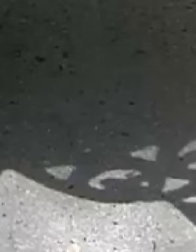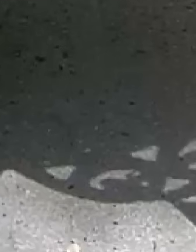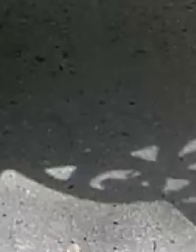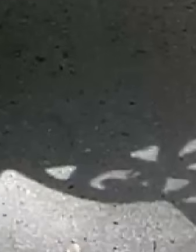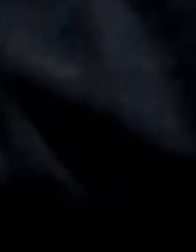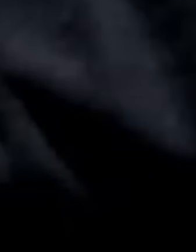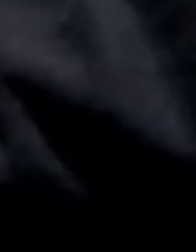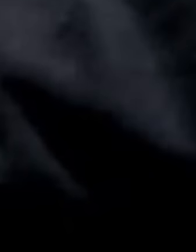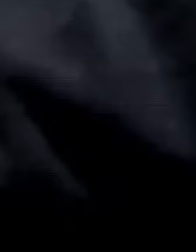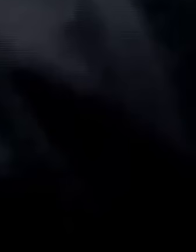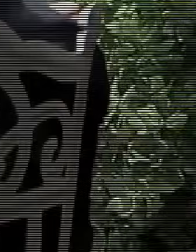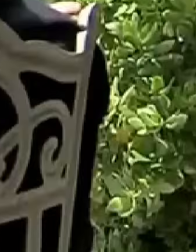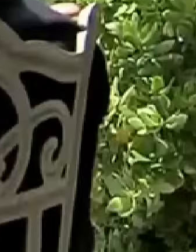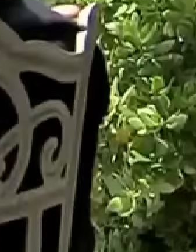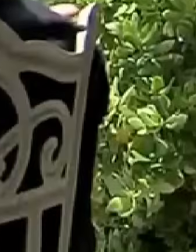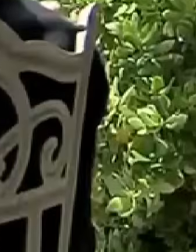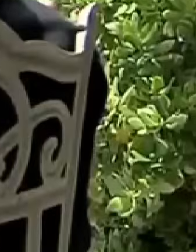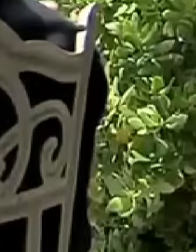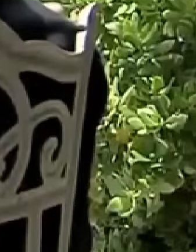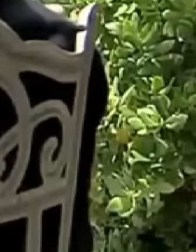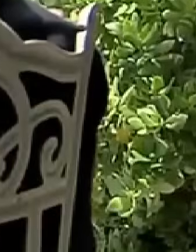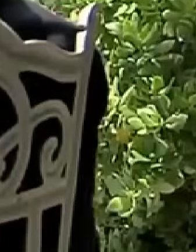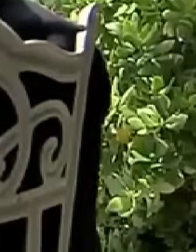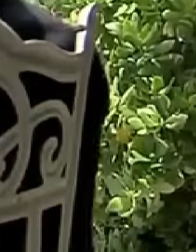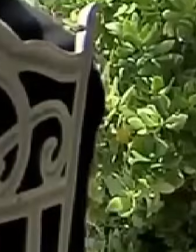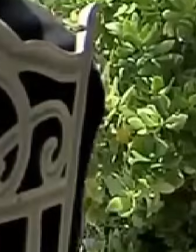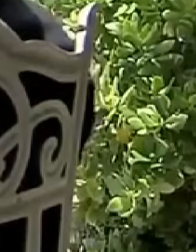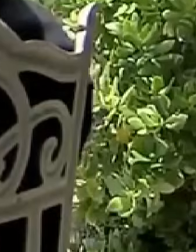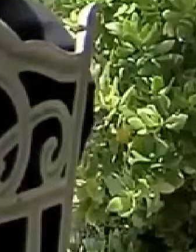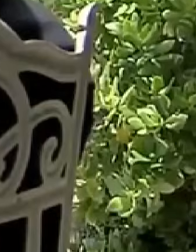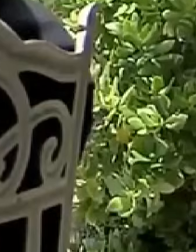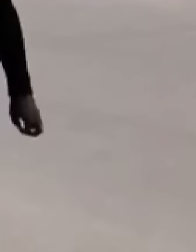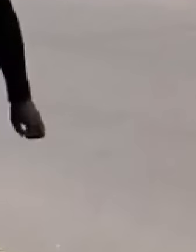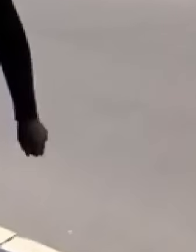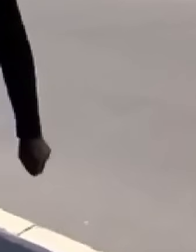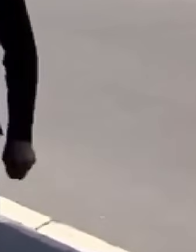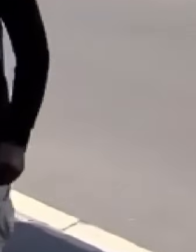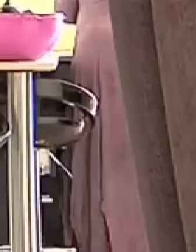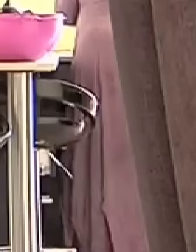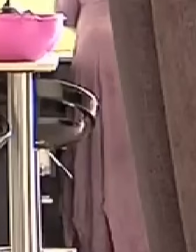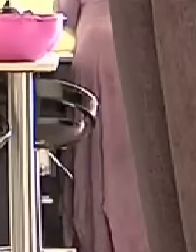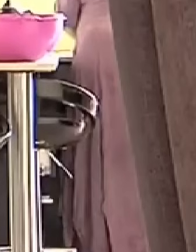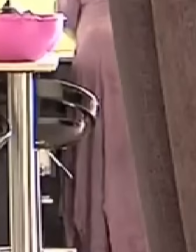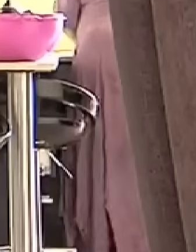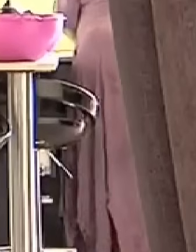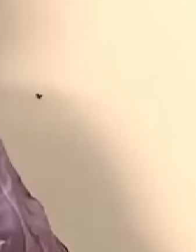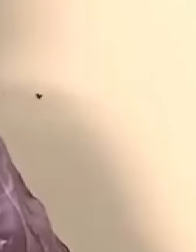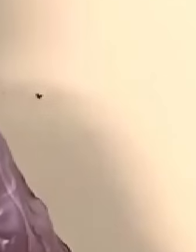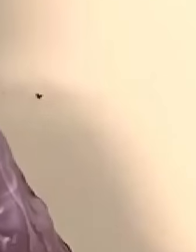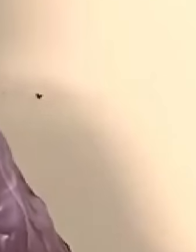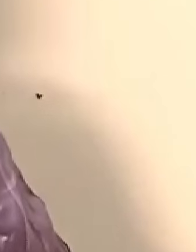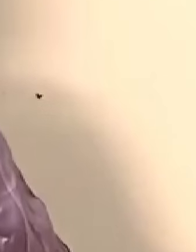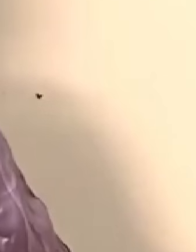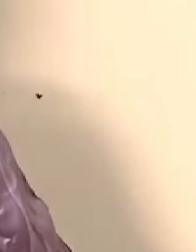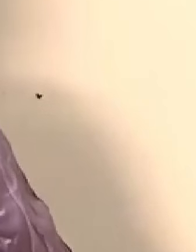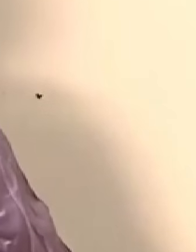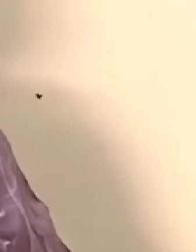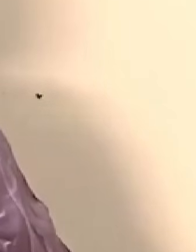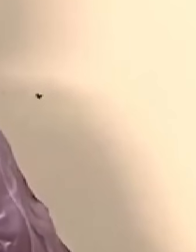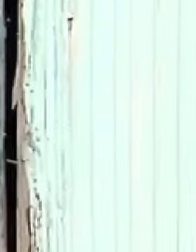Of the reputation good what a politician is still. We want to know why this person